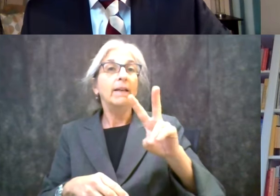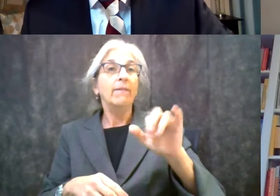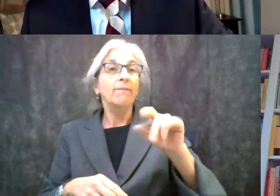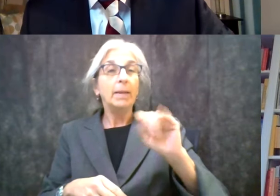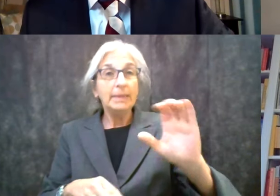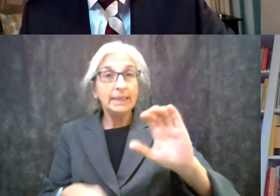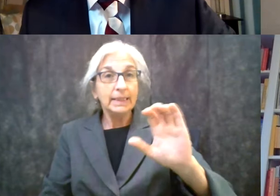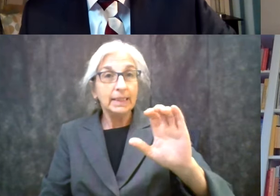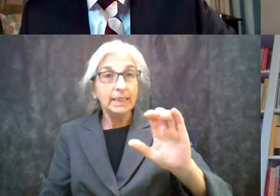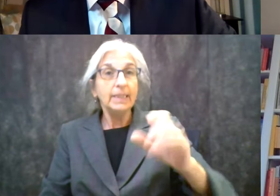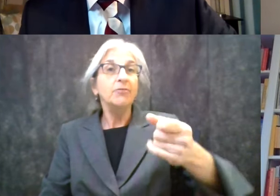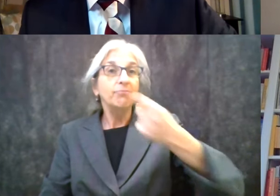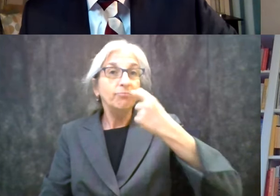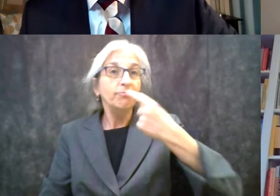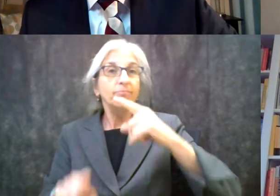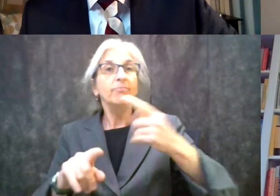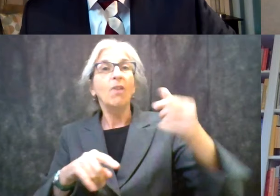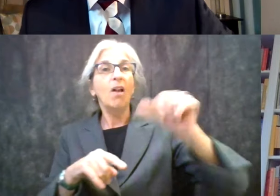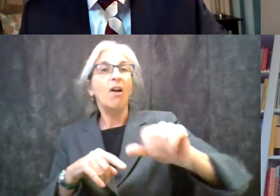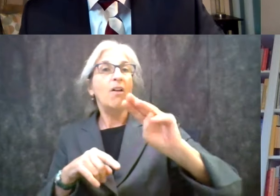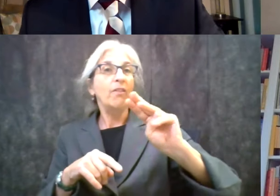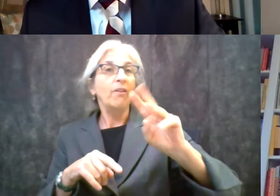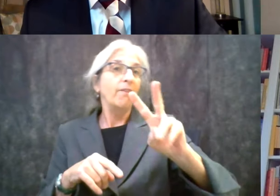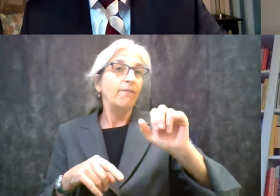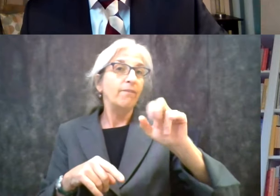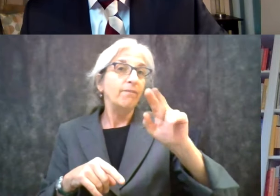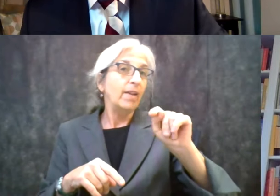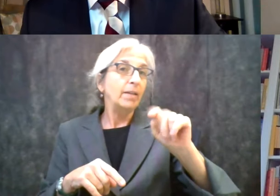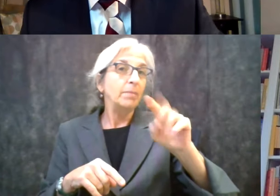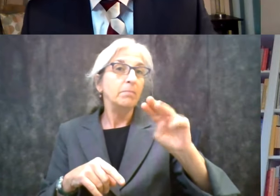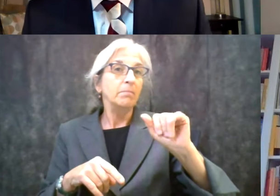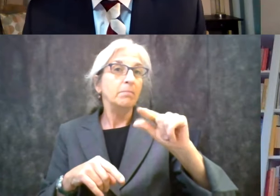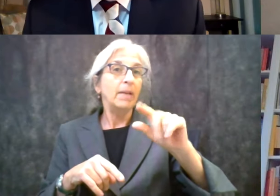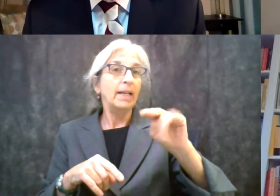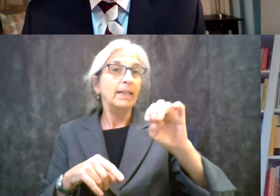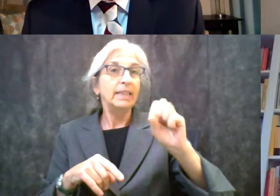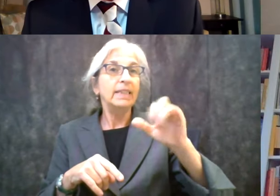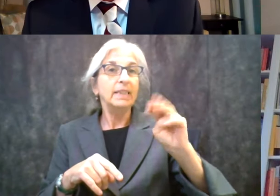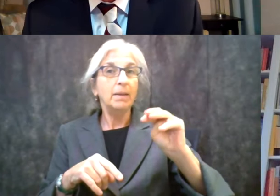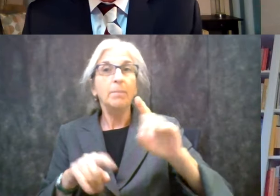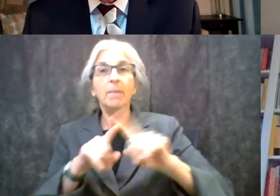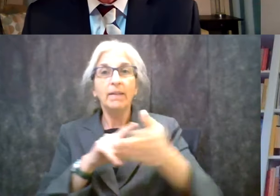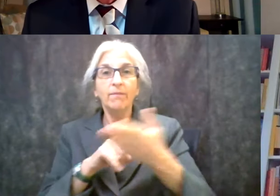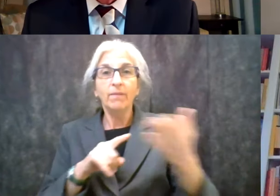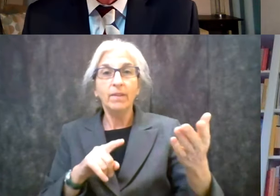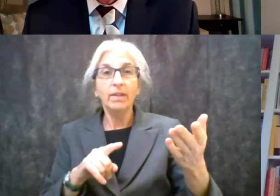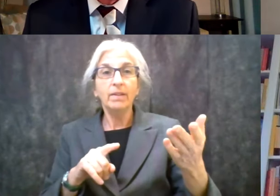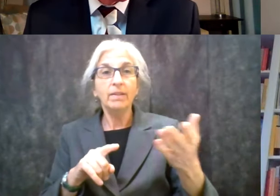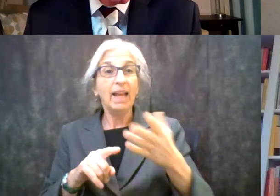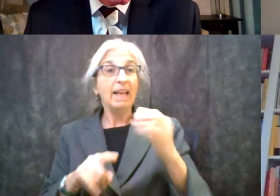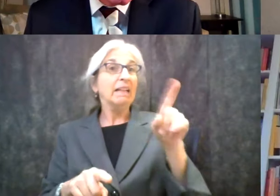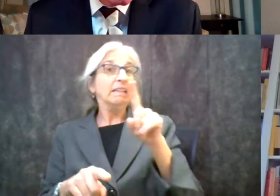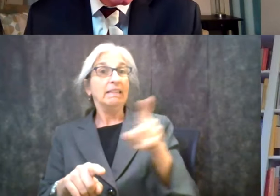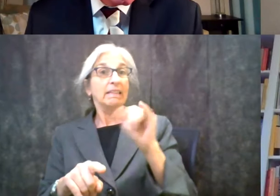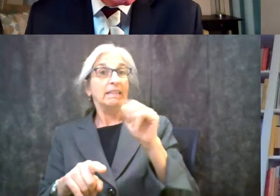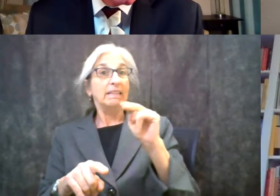and these other vitamins, magnesium, all these other things, and zinc and so